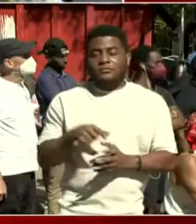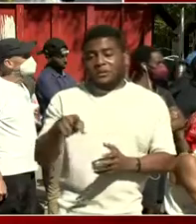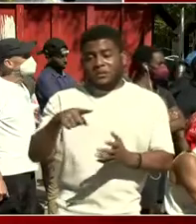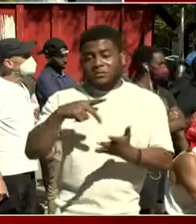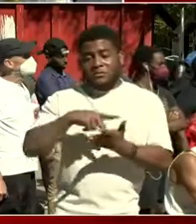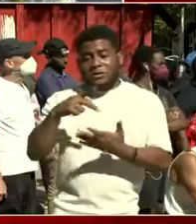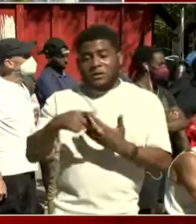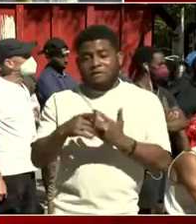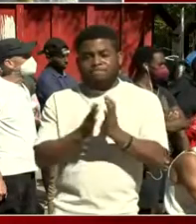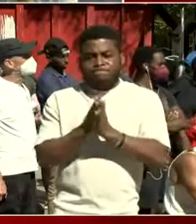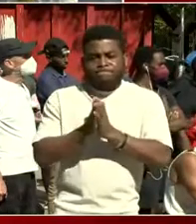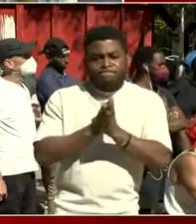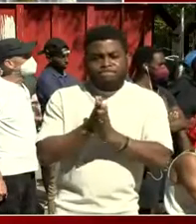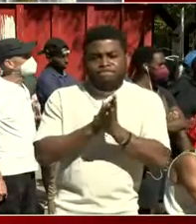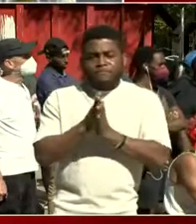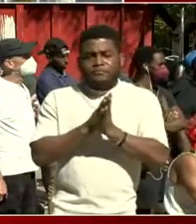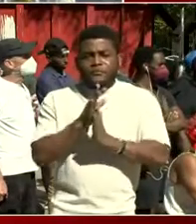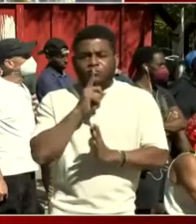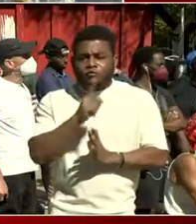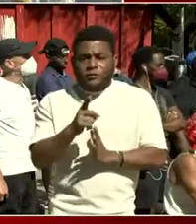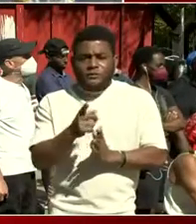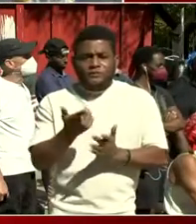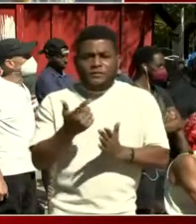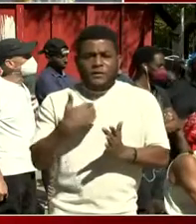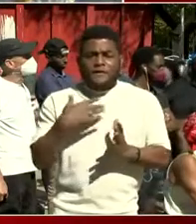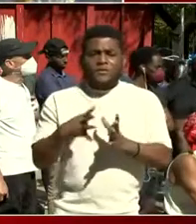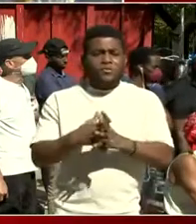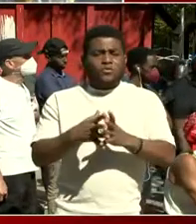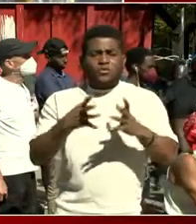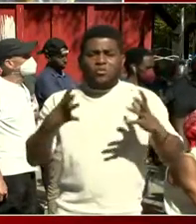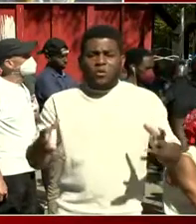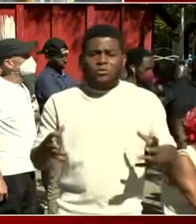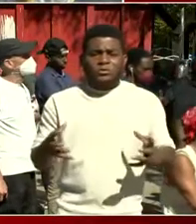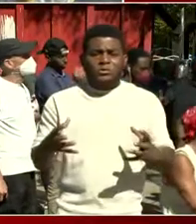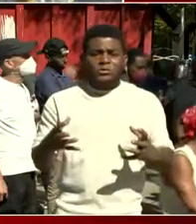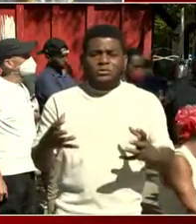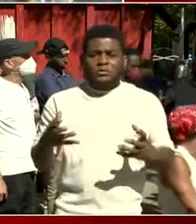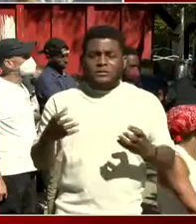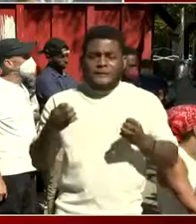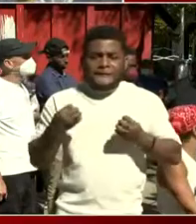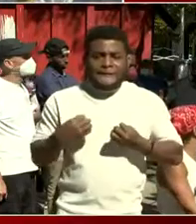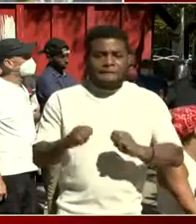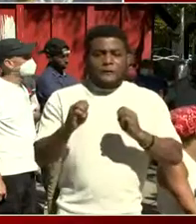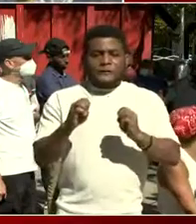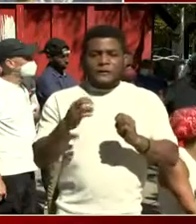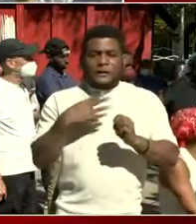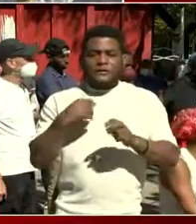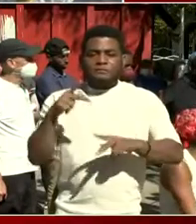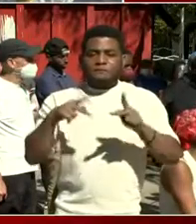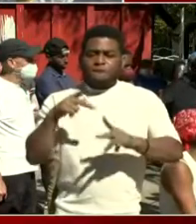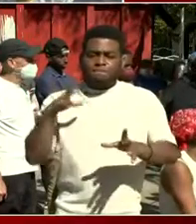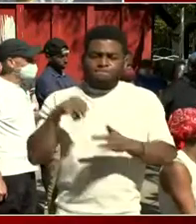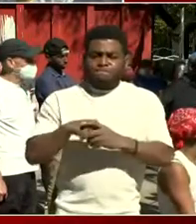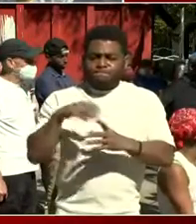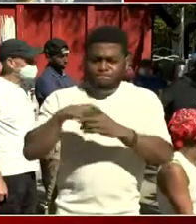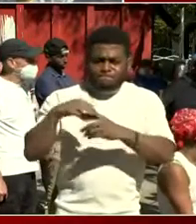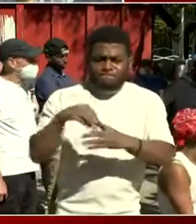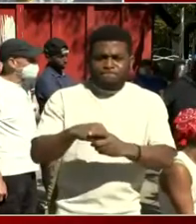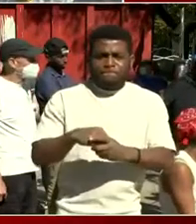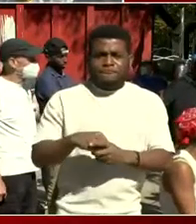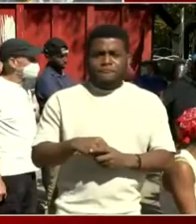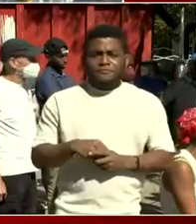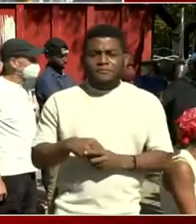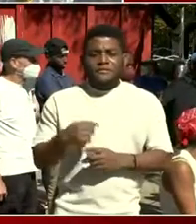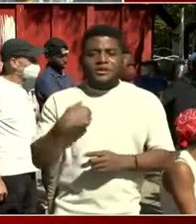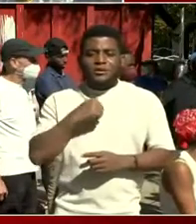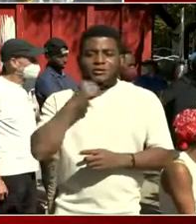intensive, right? It's resource intensive in terms of personnel. And if we had, enough, I don't think we have enough police officers to